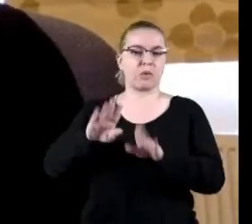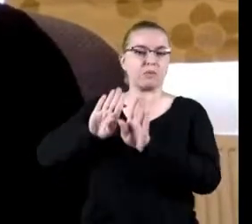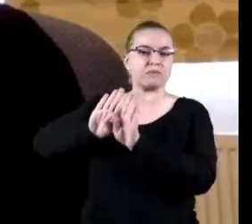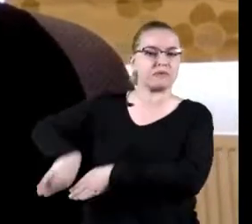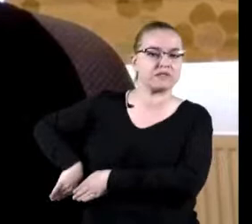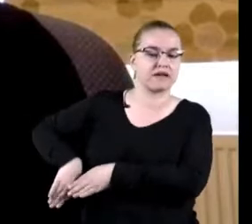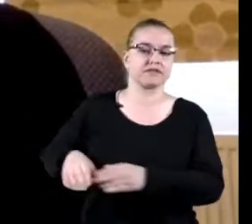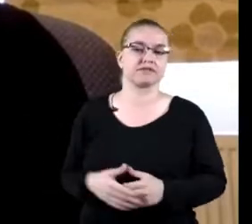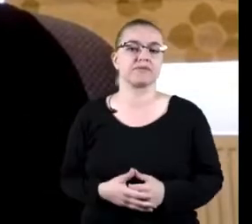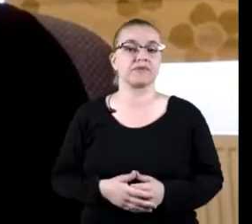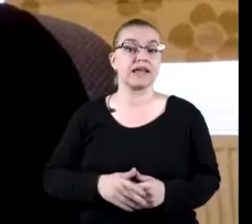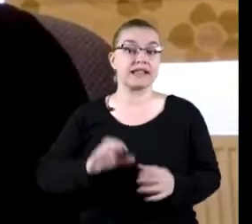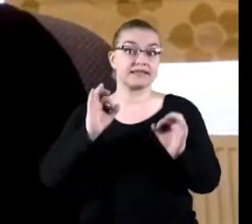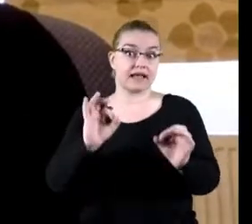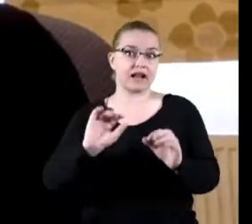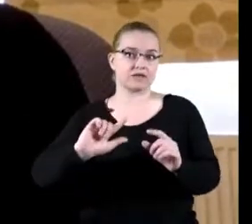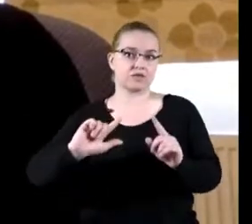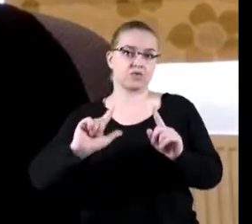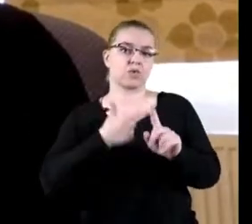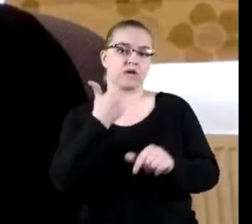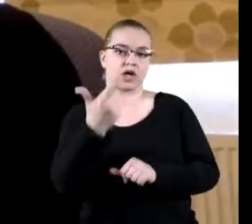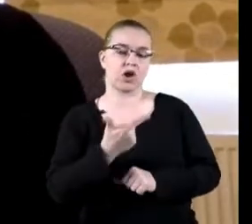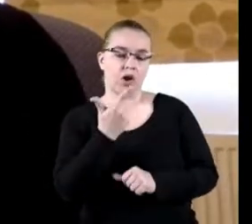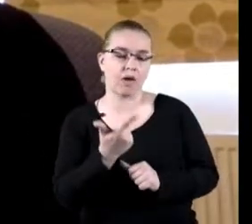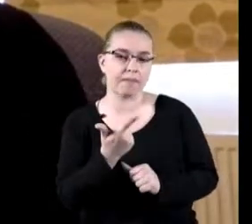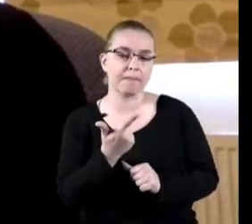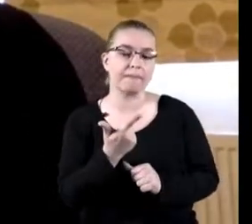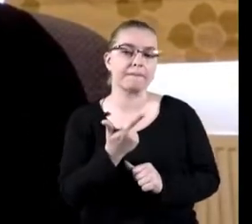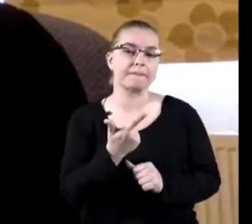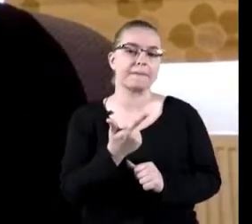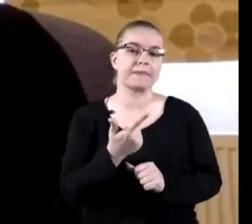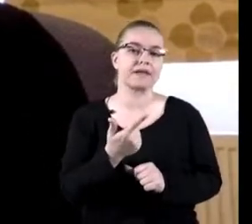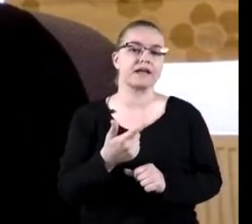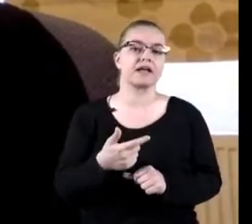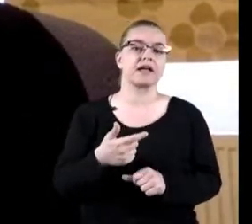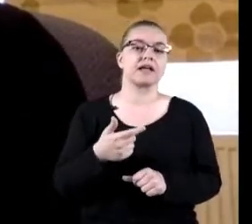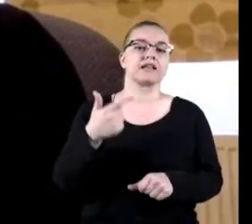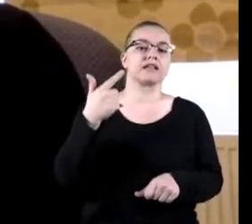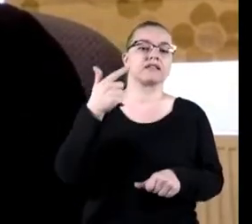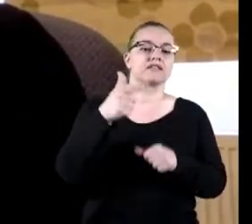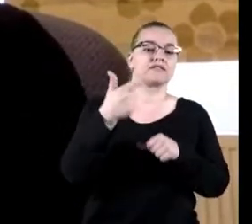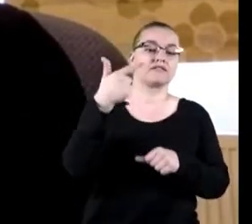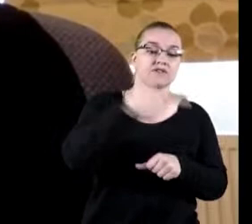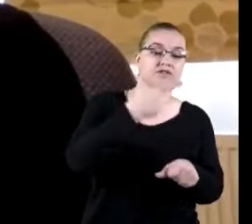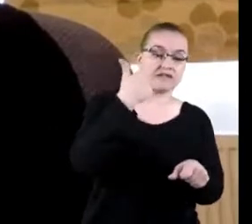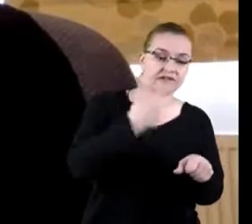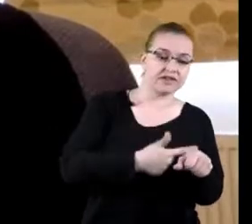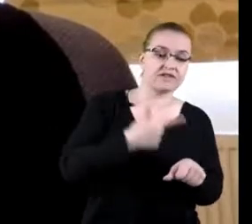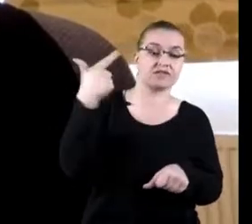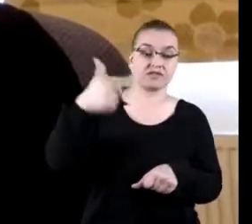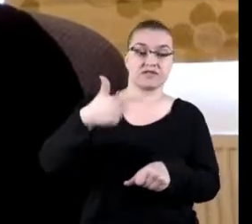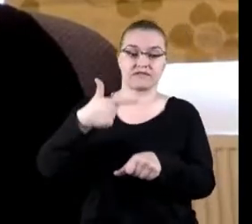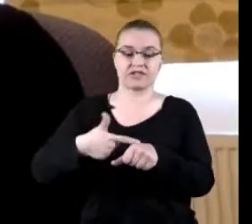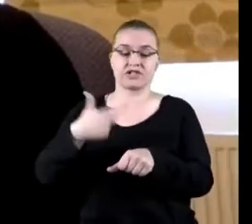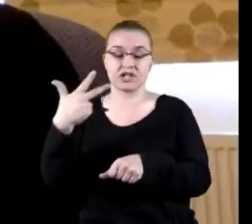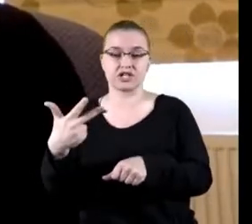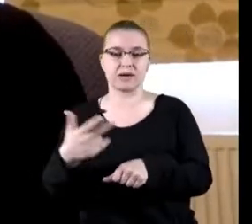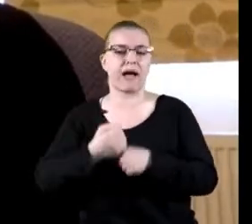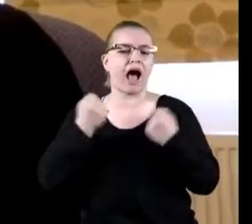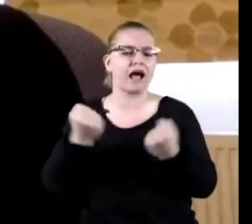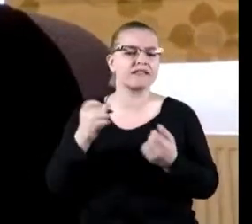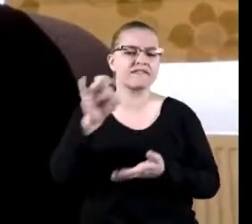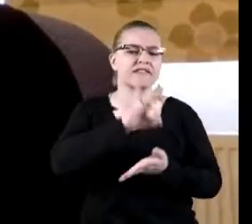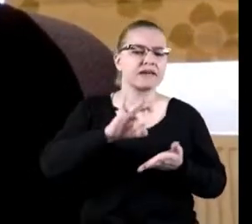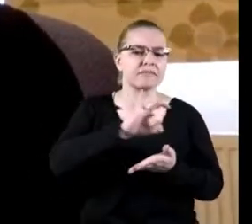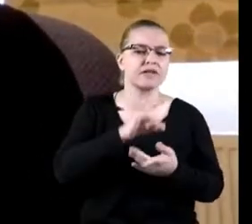second year, MCR 2030 has over 1,100 active municipalities as members,